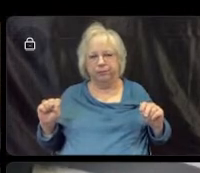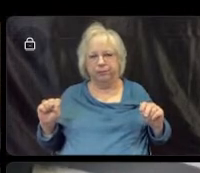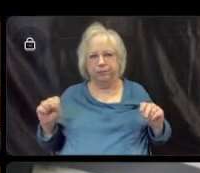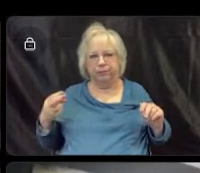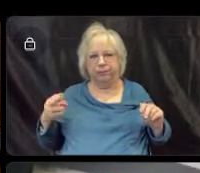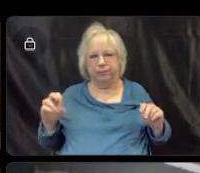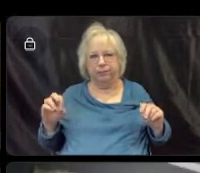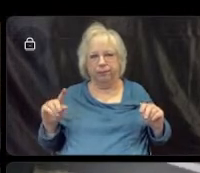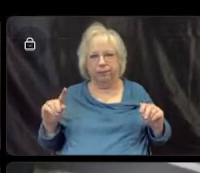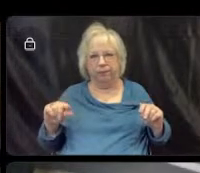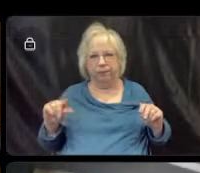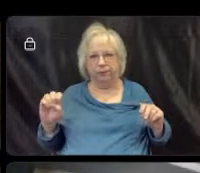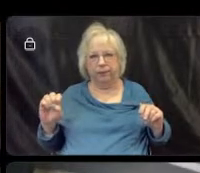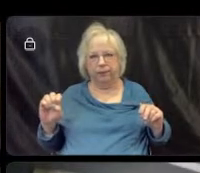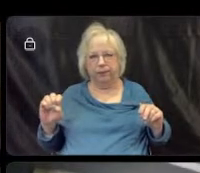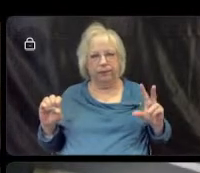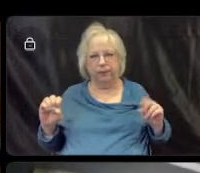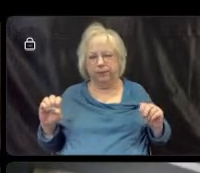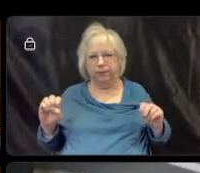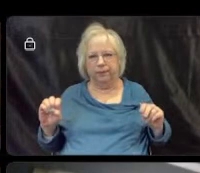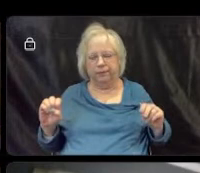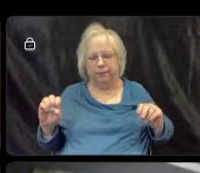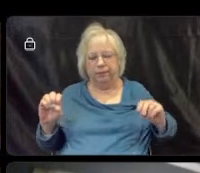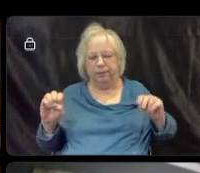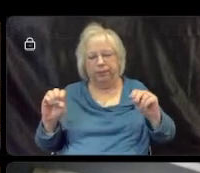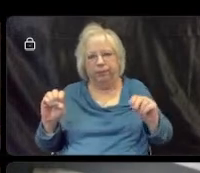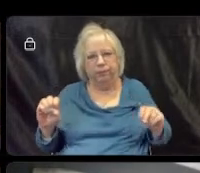Hodge? No.